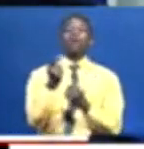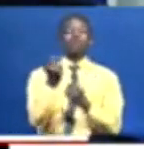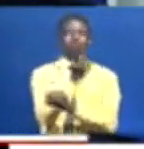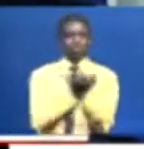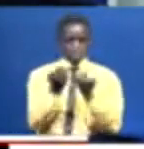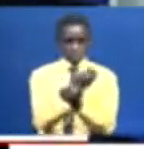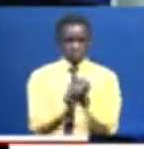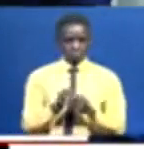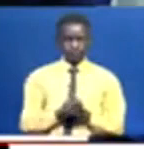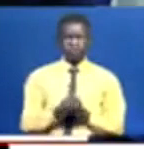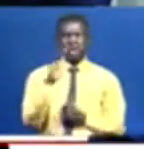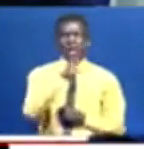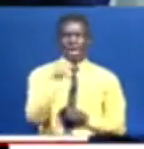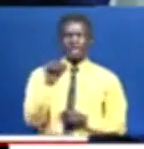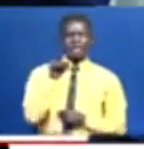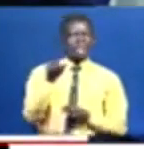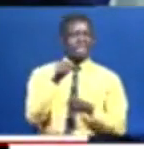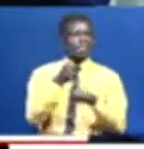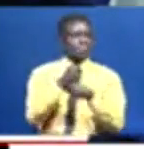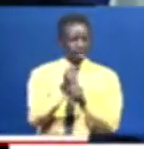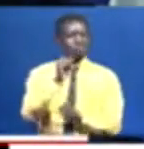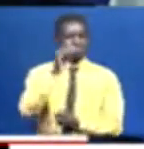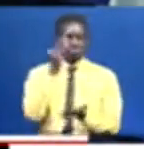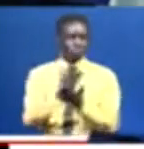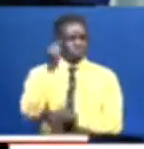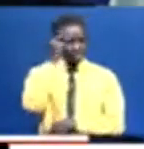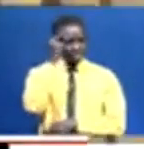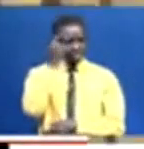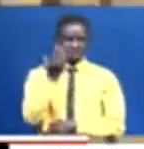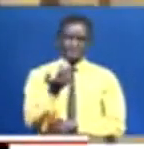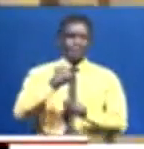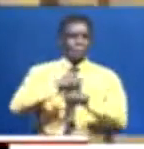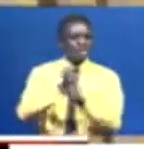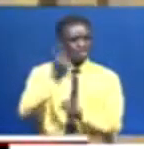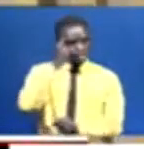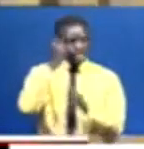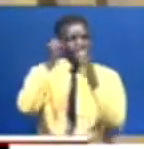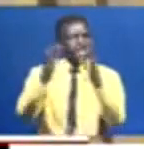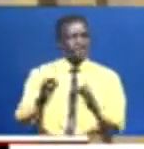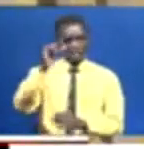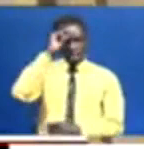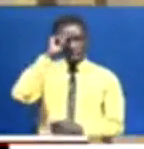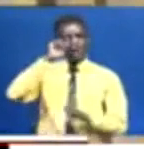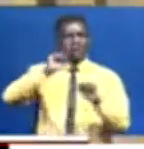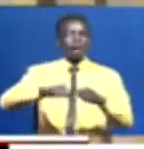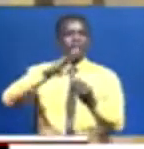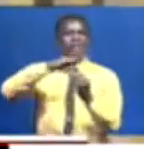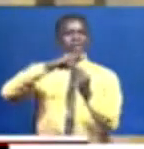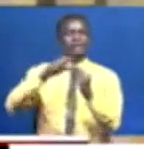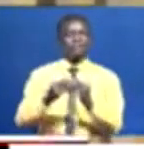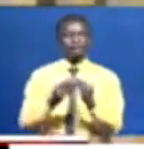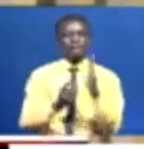And it makes sense if the government can create an infrastructure and